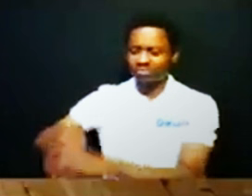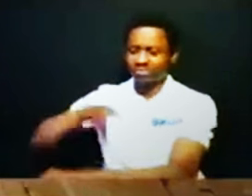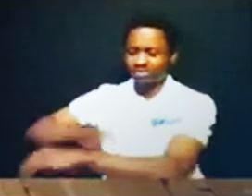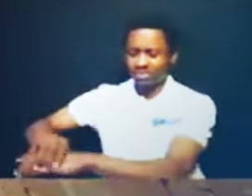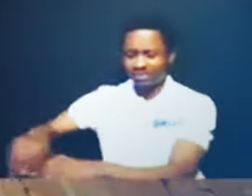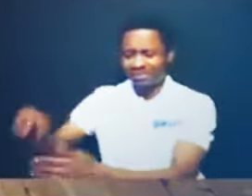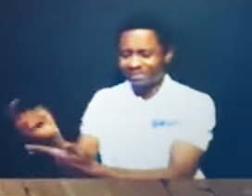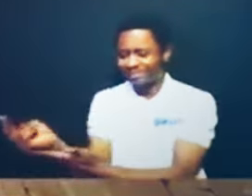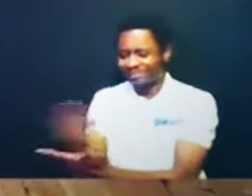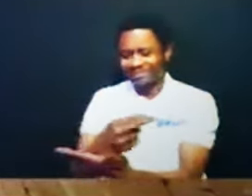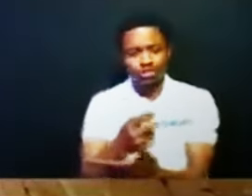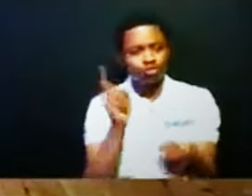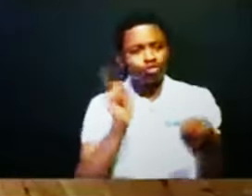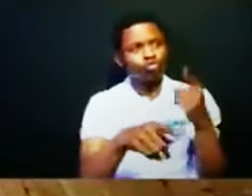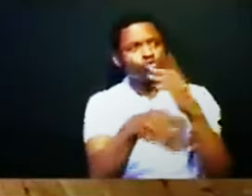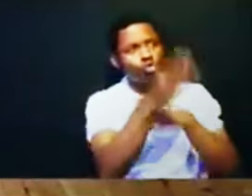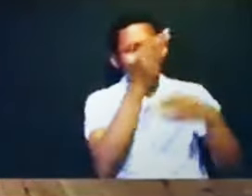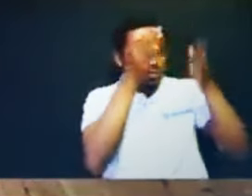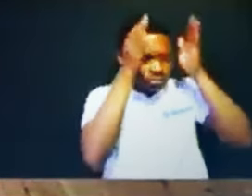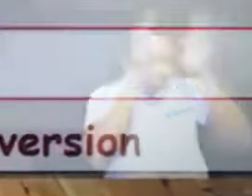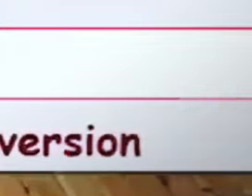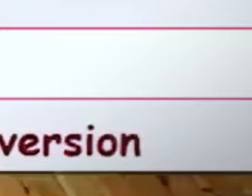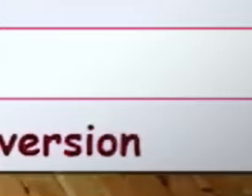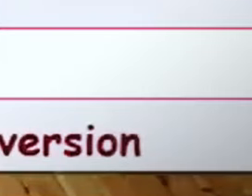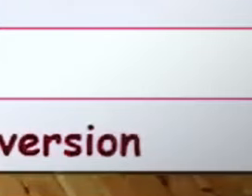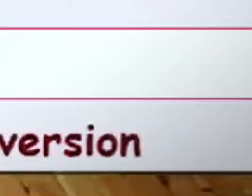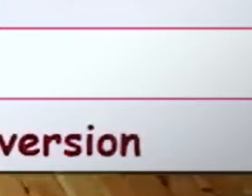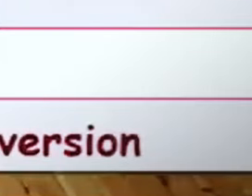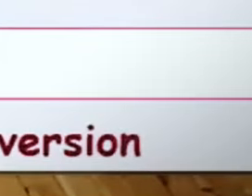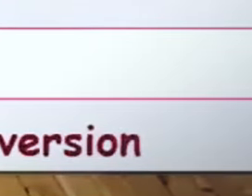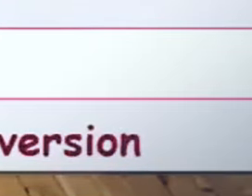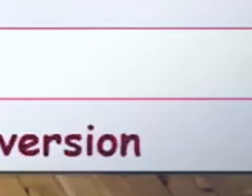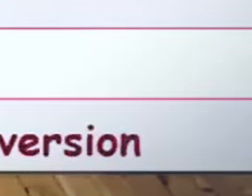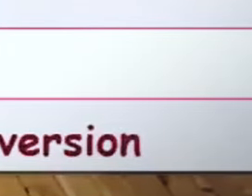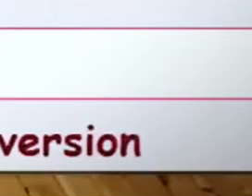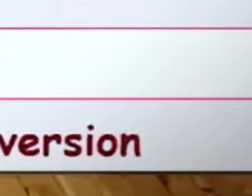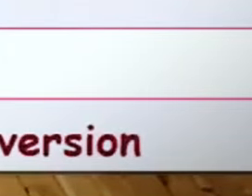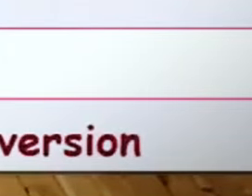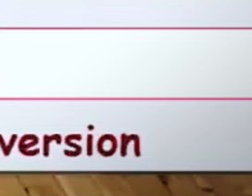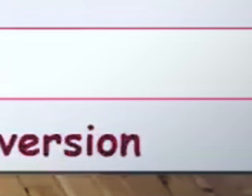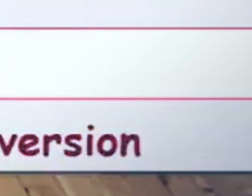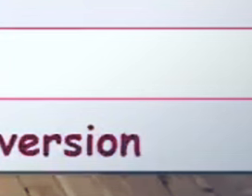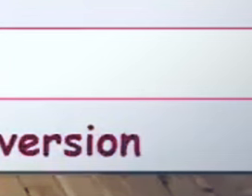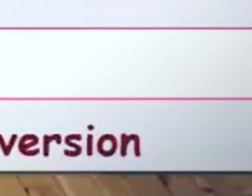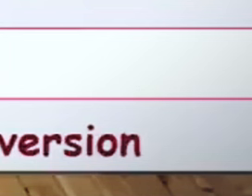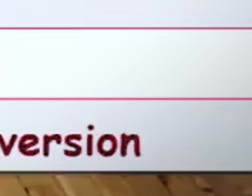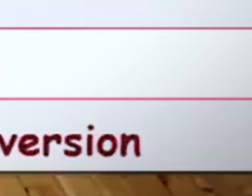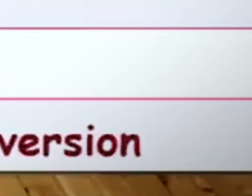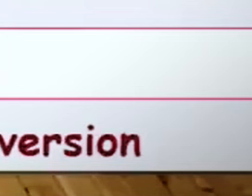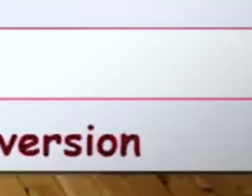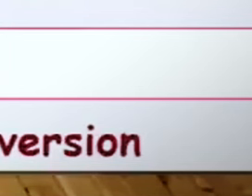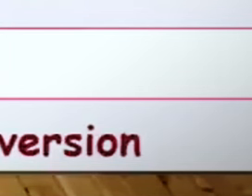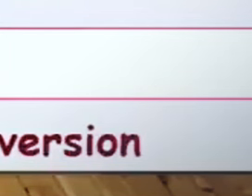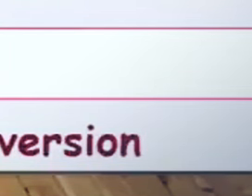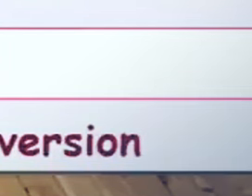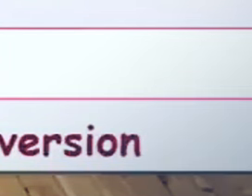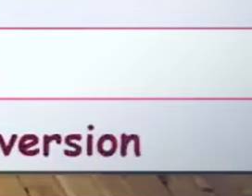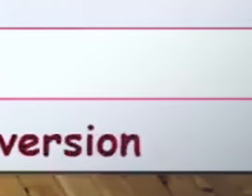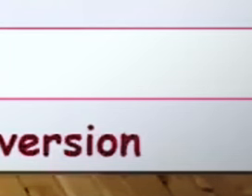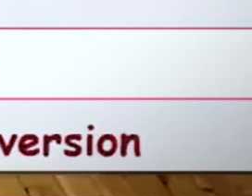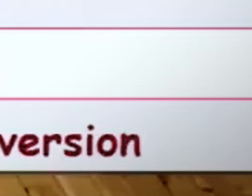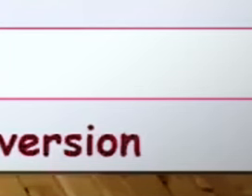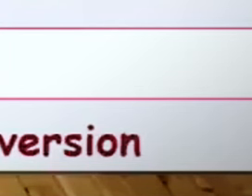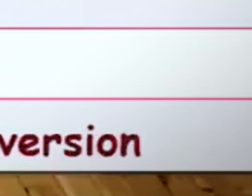and committed to serving Him. And they do the service with the expectation that